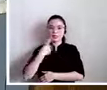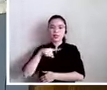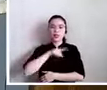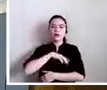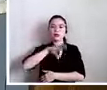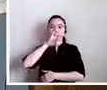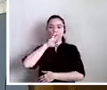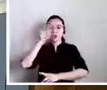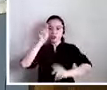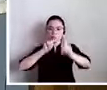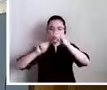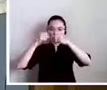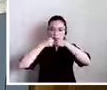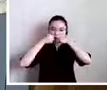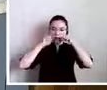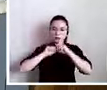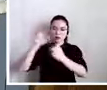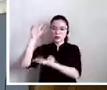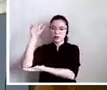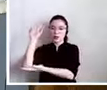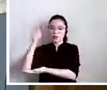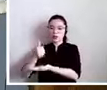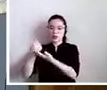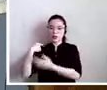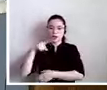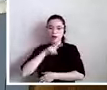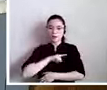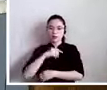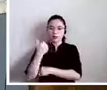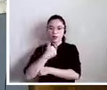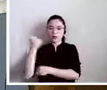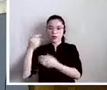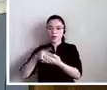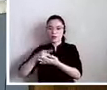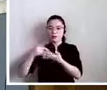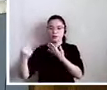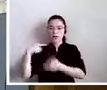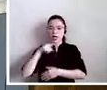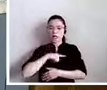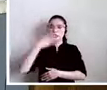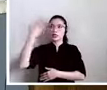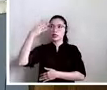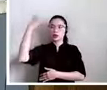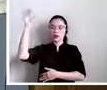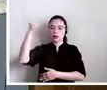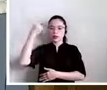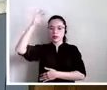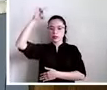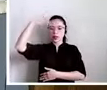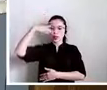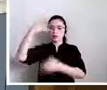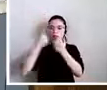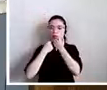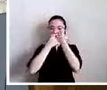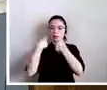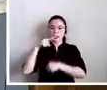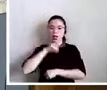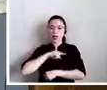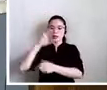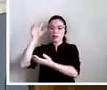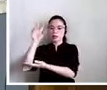disappointments, troubles, and sorrows. Santo Niño, help us. When others fail us, and your grace alone can assist us. Santo